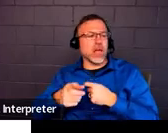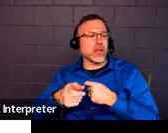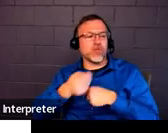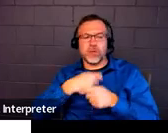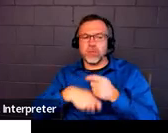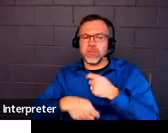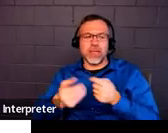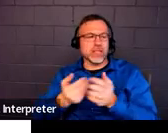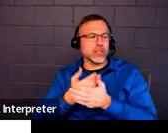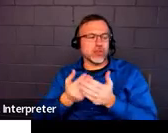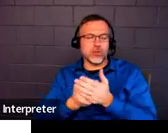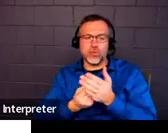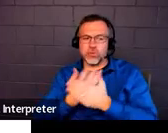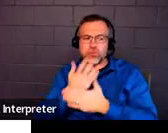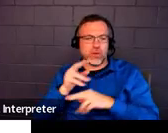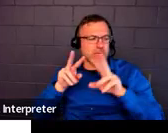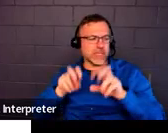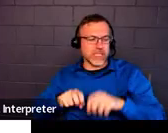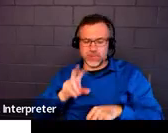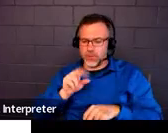assessment.